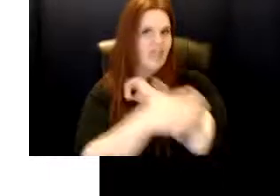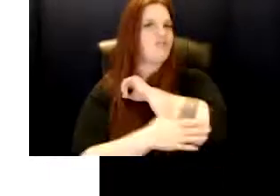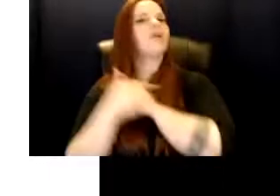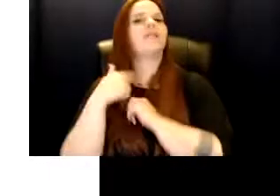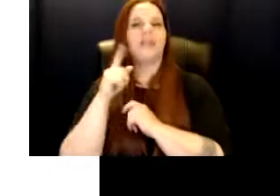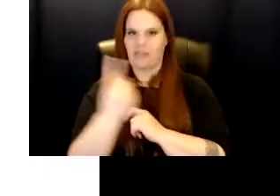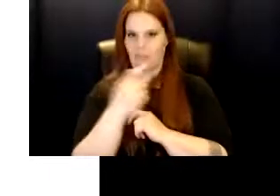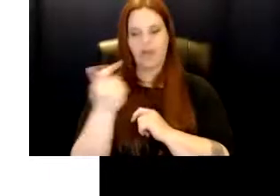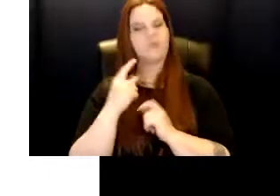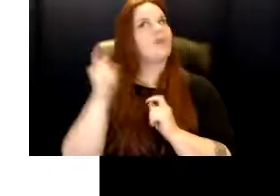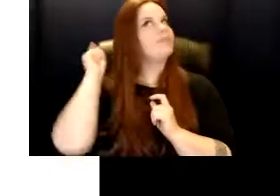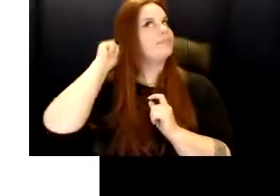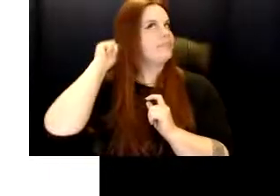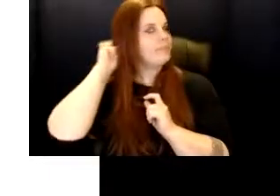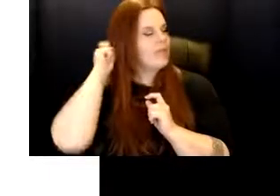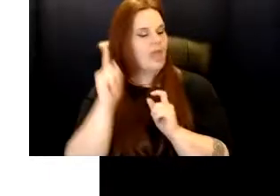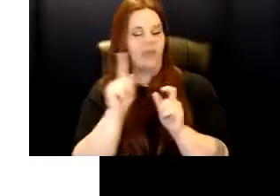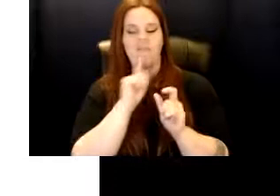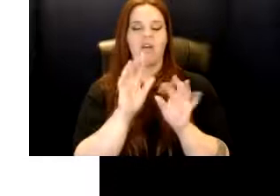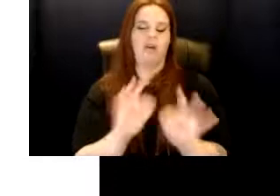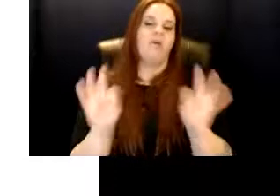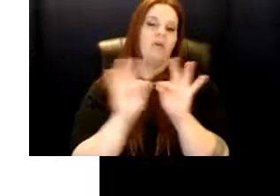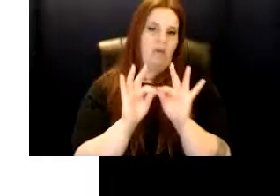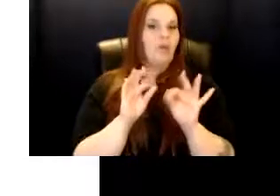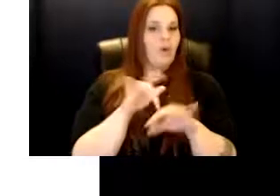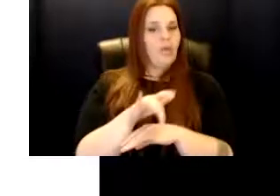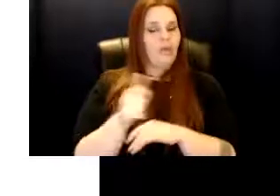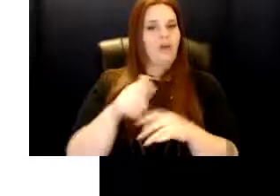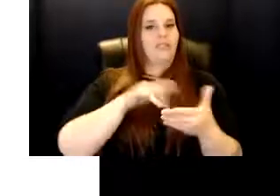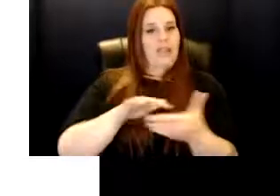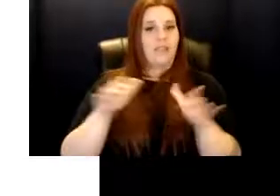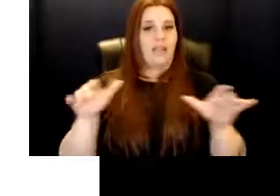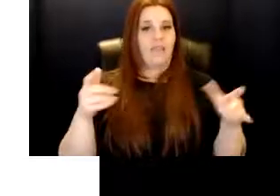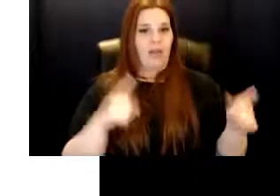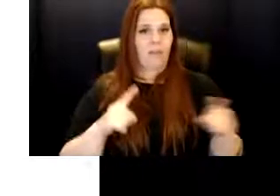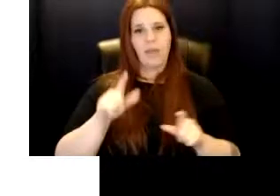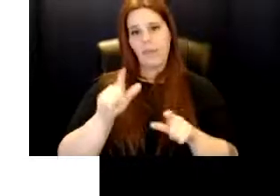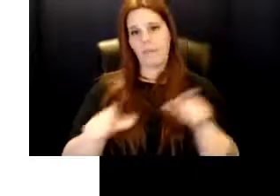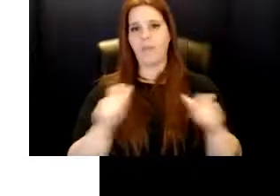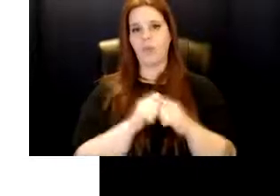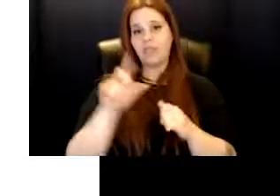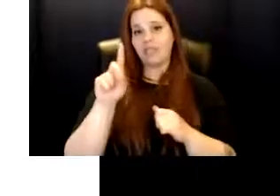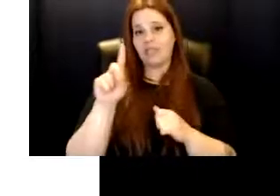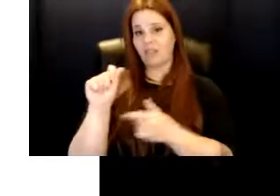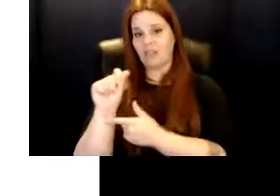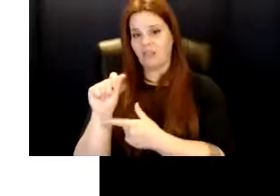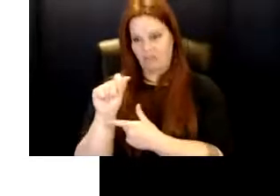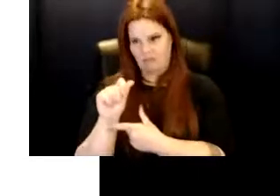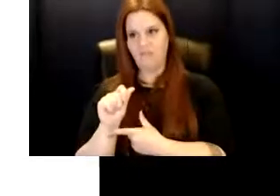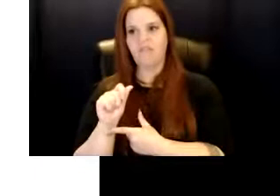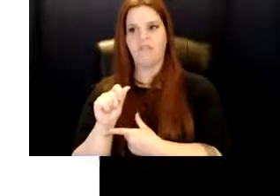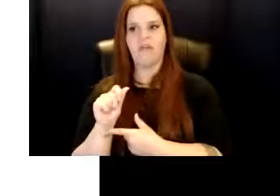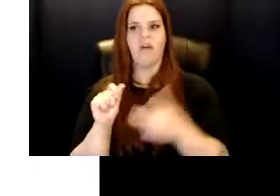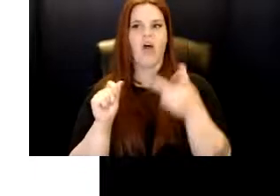And very importantly, in earlier studies that we conducted, we found that people with disabilities are half